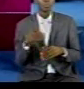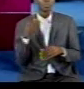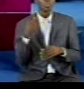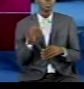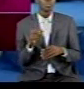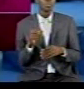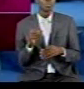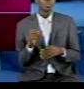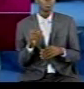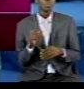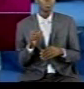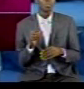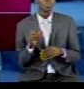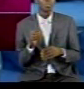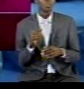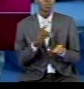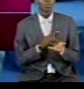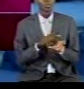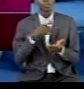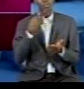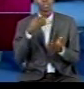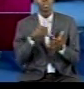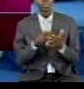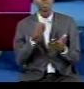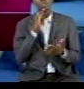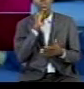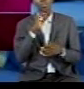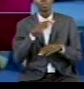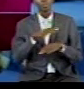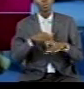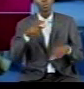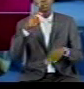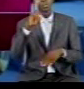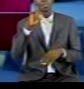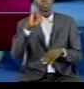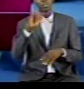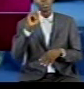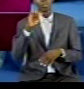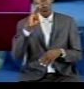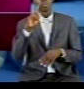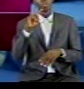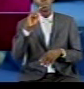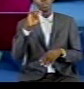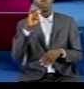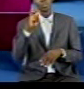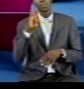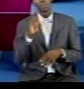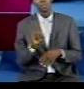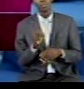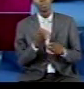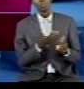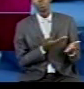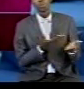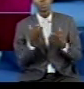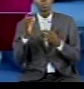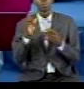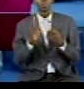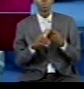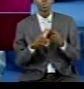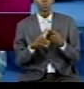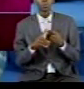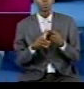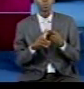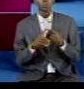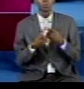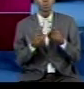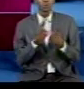a diabetic. They took me to doctor. Doctor say he doesn't see something like diabetes.